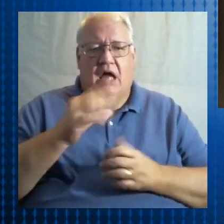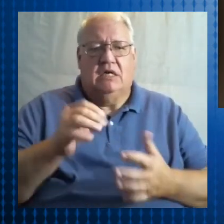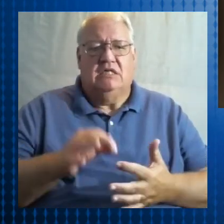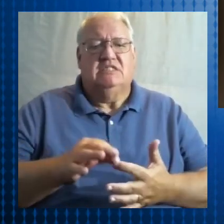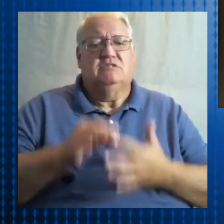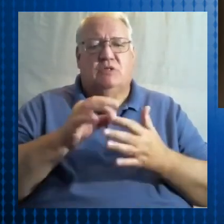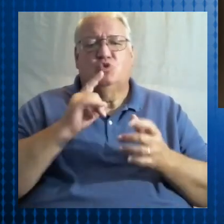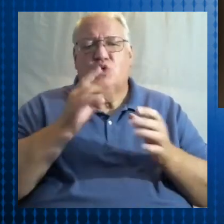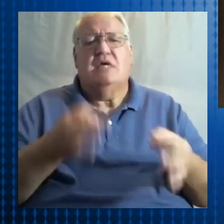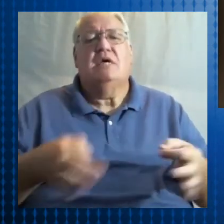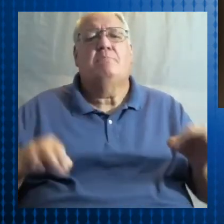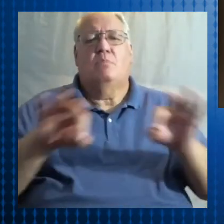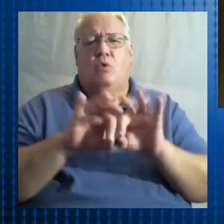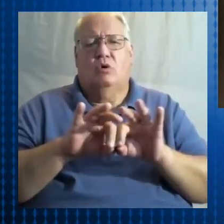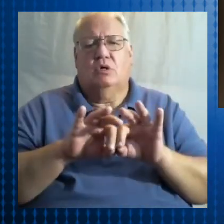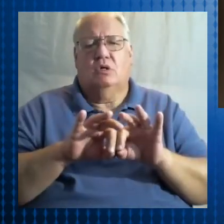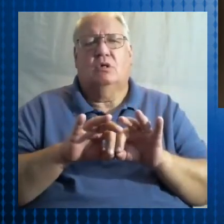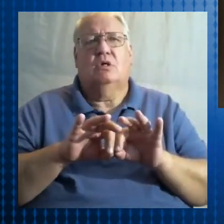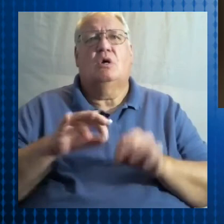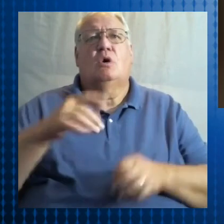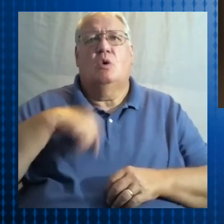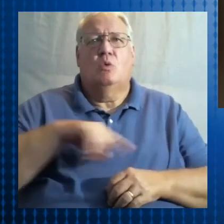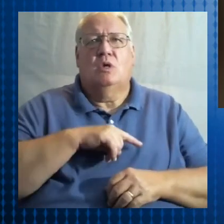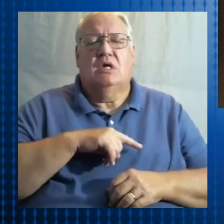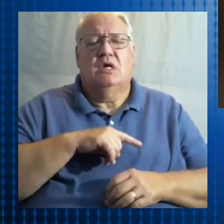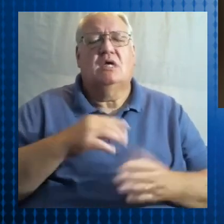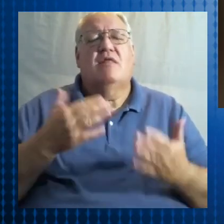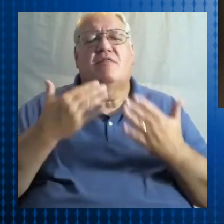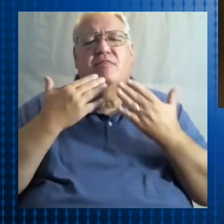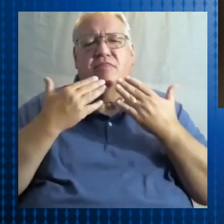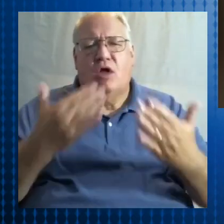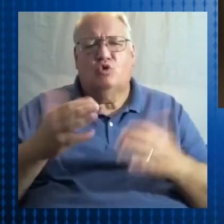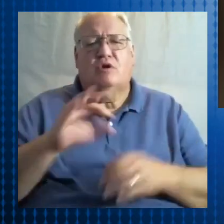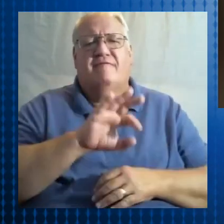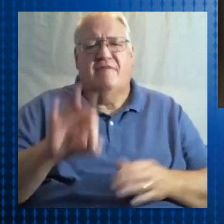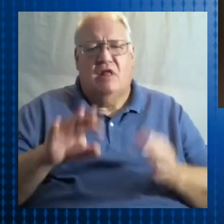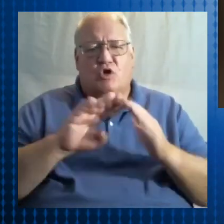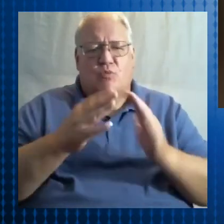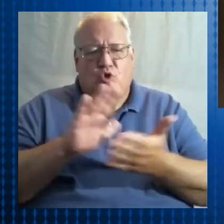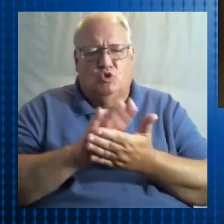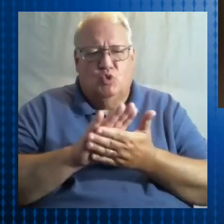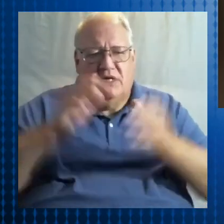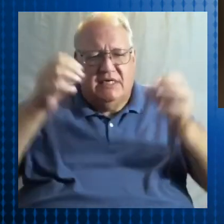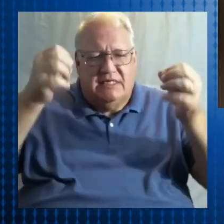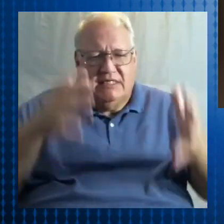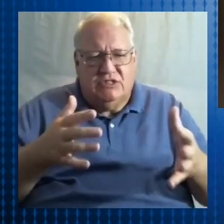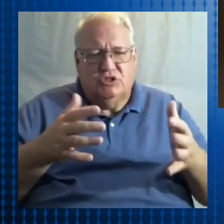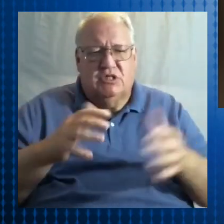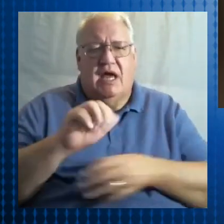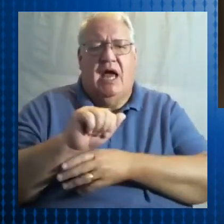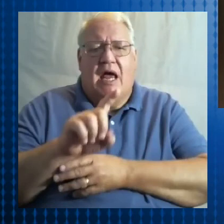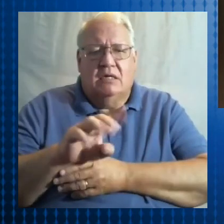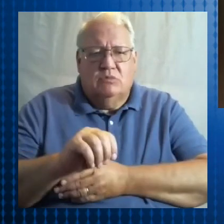important, you know, that we say thank you to Flint Community Schools teachers, administrators,